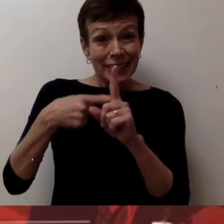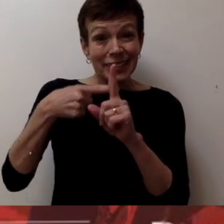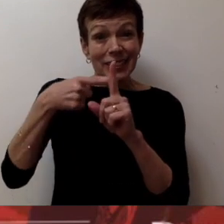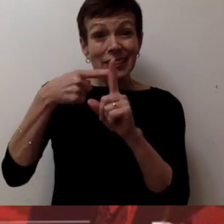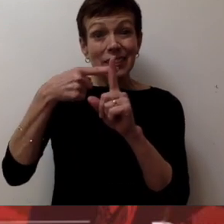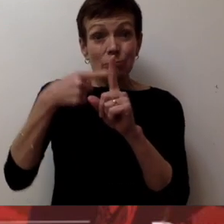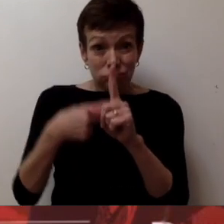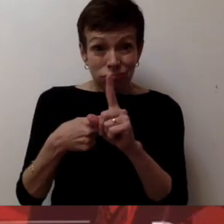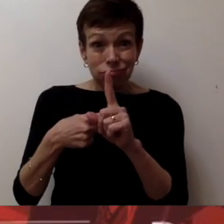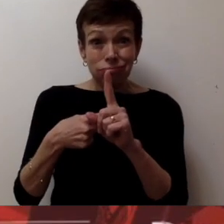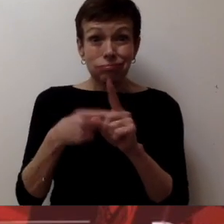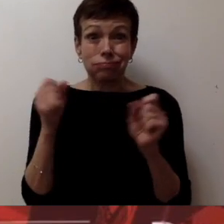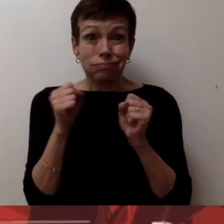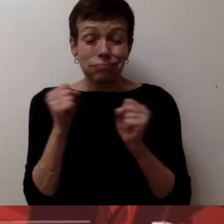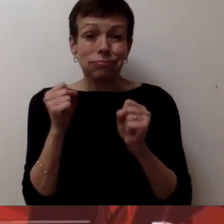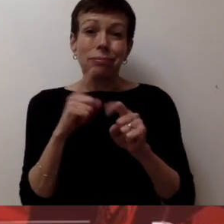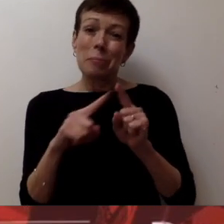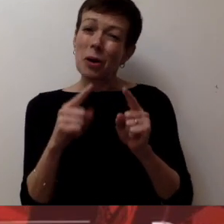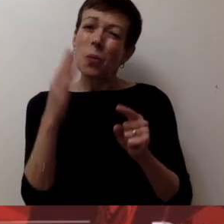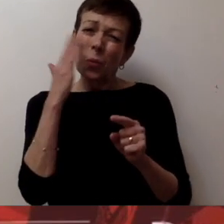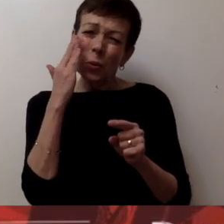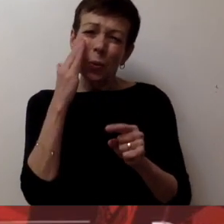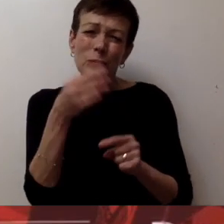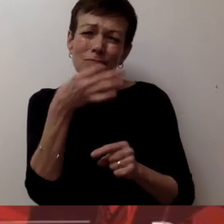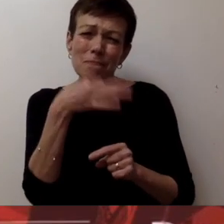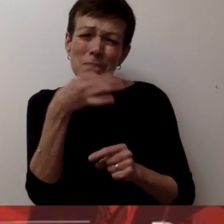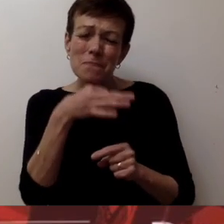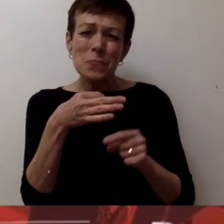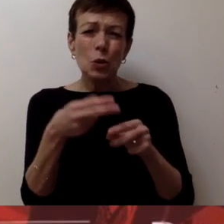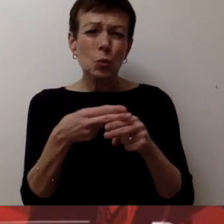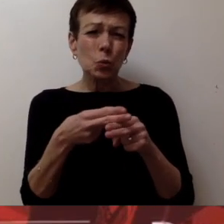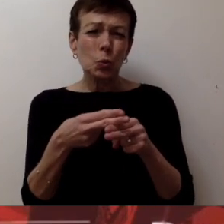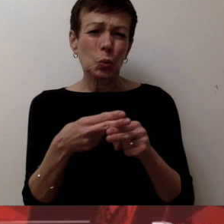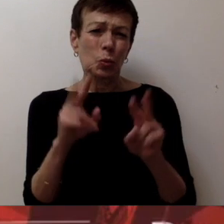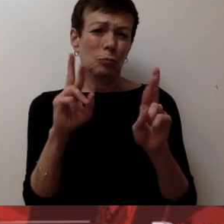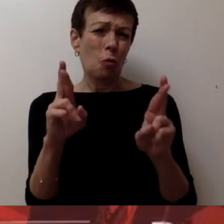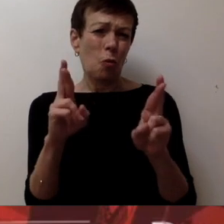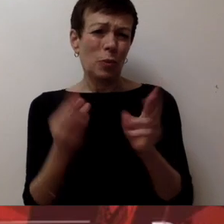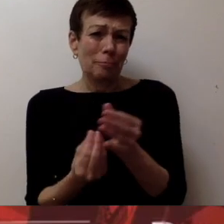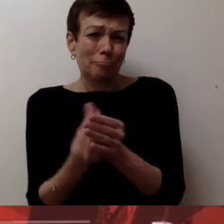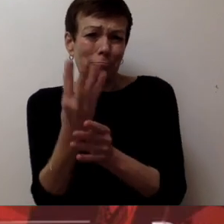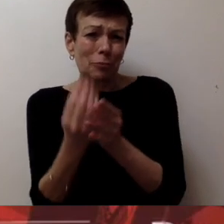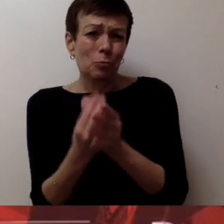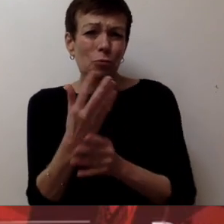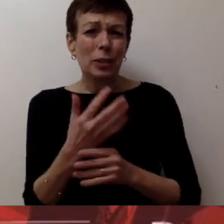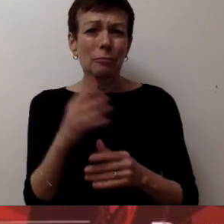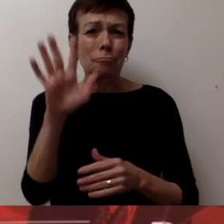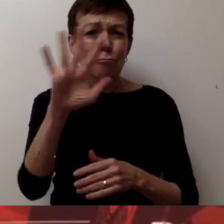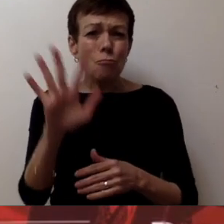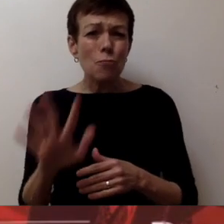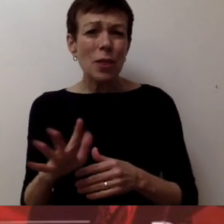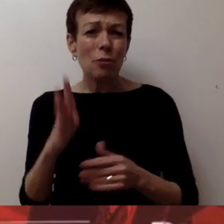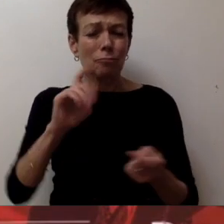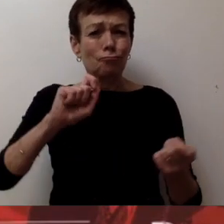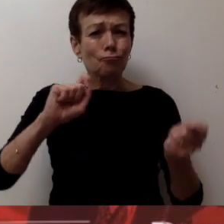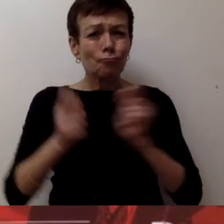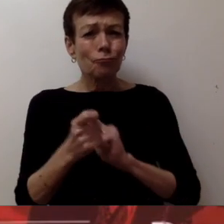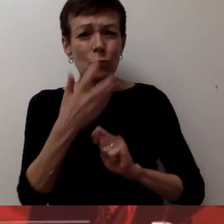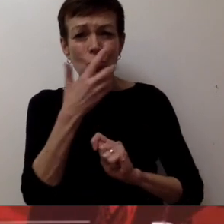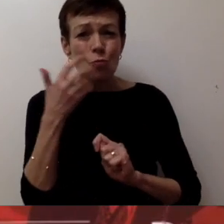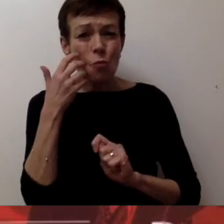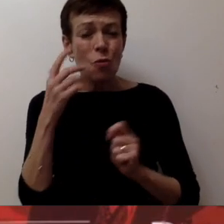we know that spring weather will be right around the corner, or in some respects, we're hoping for that, and that our citizens will want to